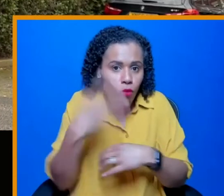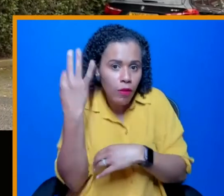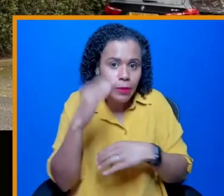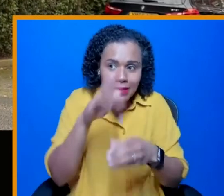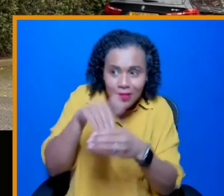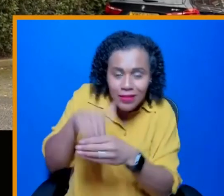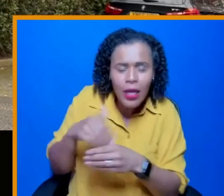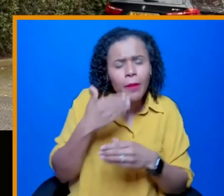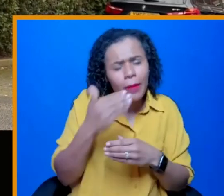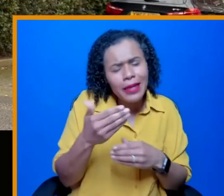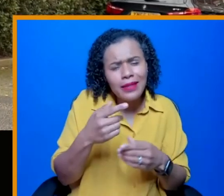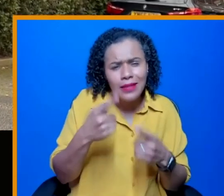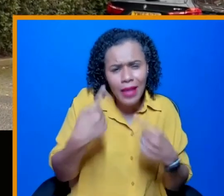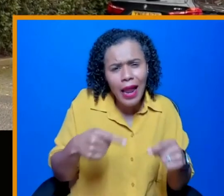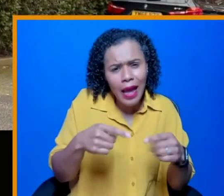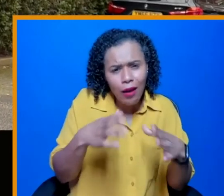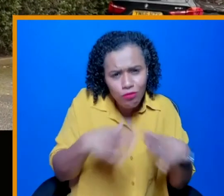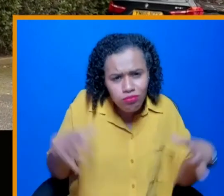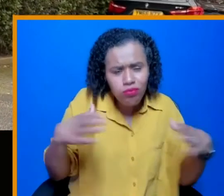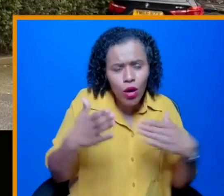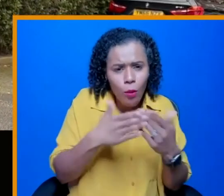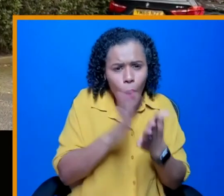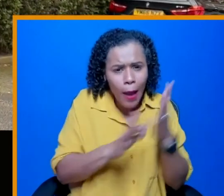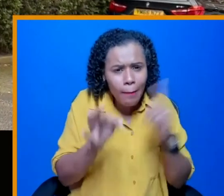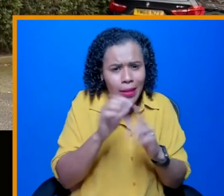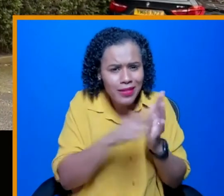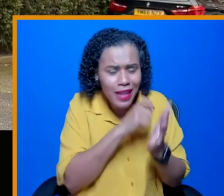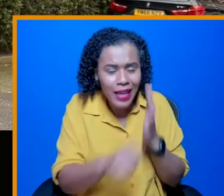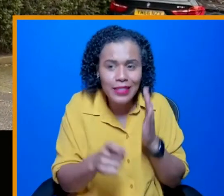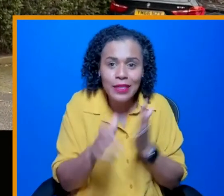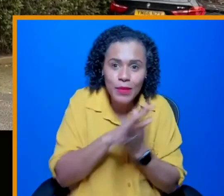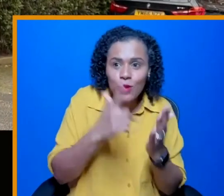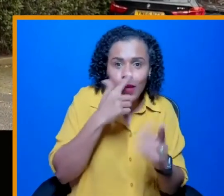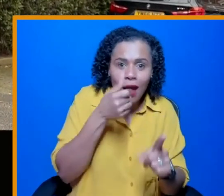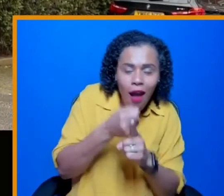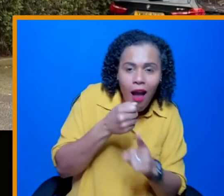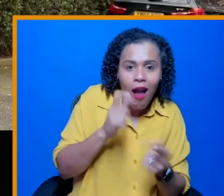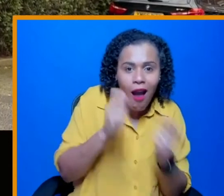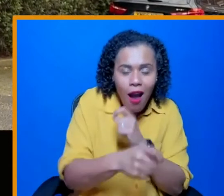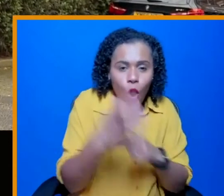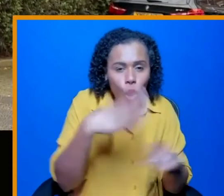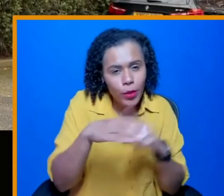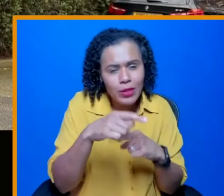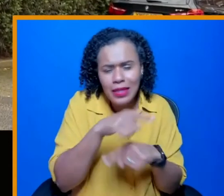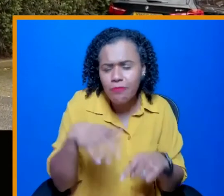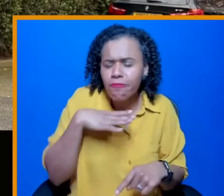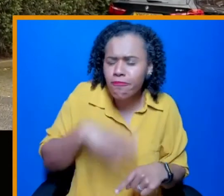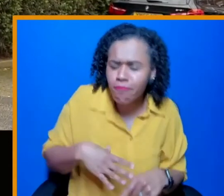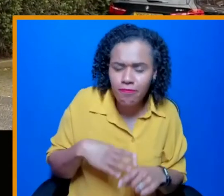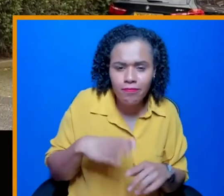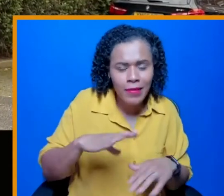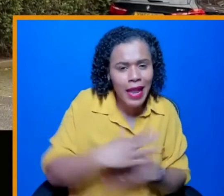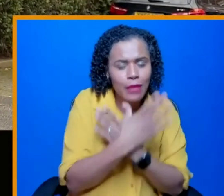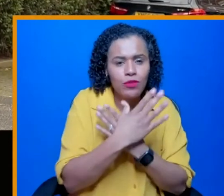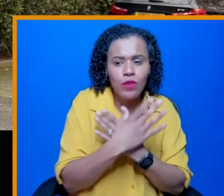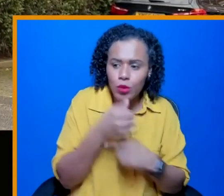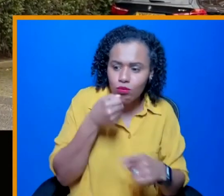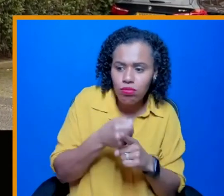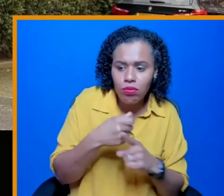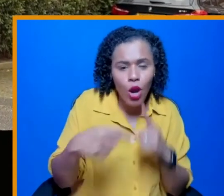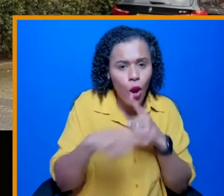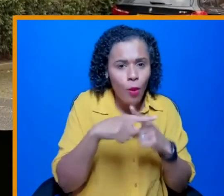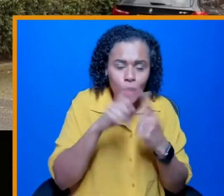Democrats elected so we can actually make a real difference to our communities who desperately need Lib Dems to actually bring that positive change